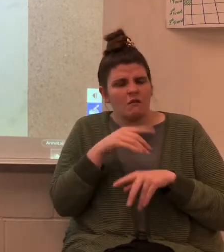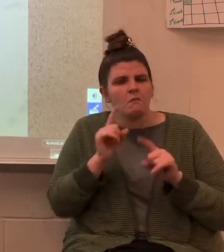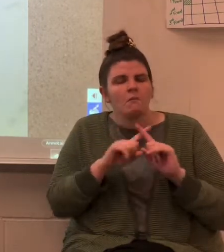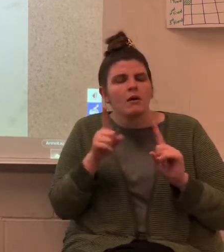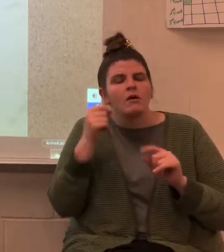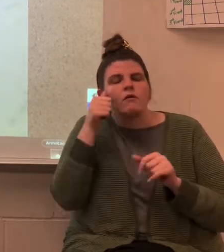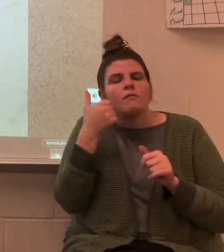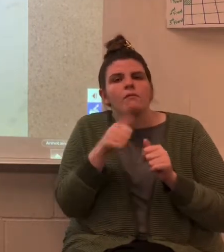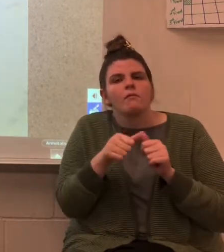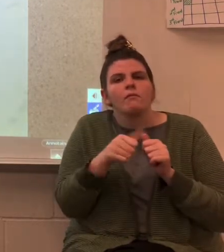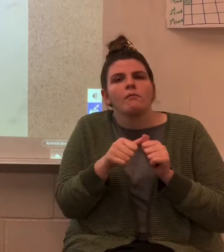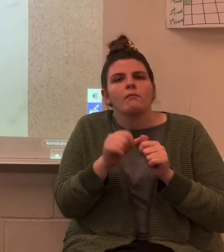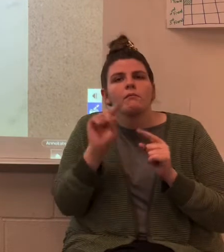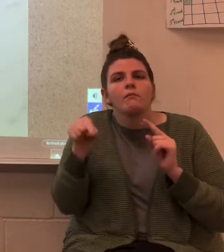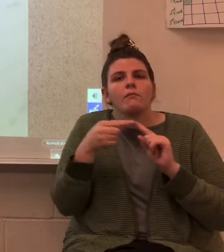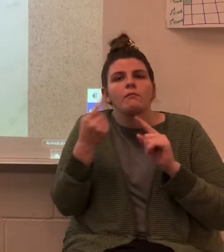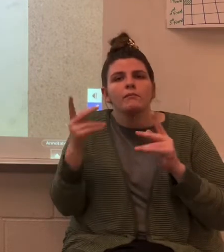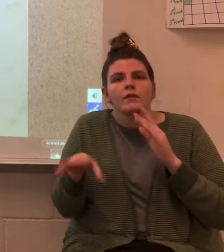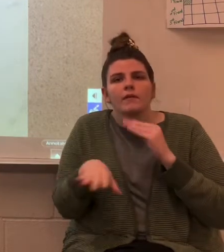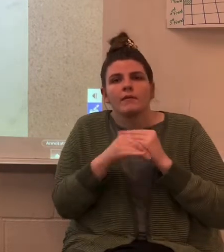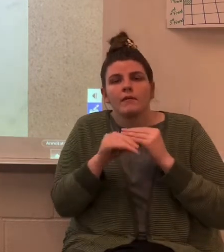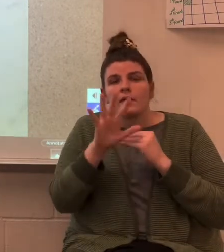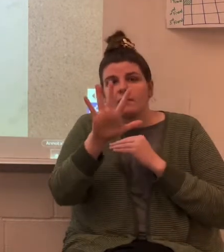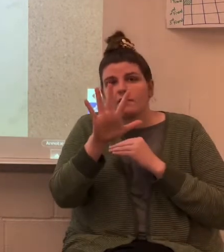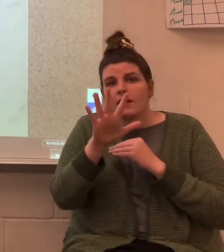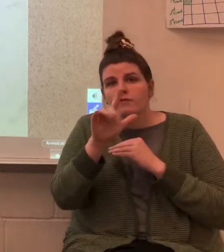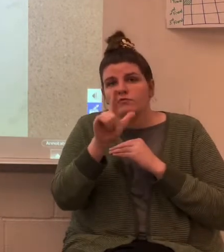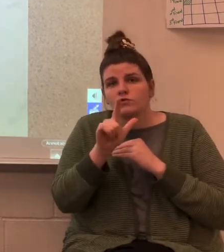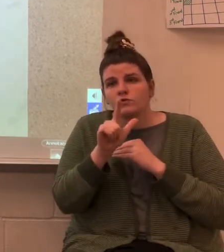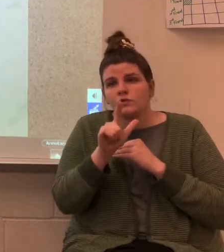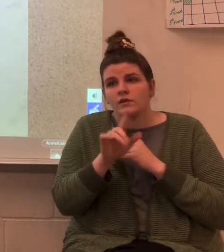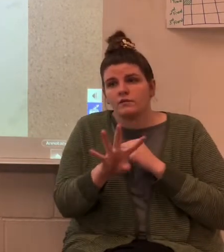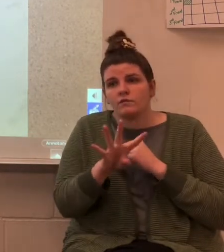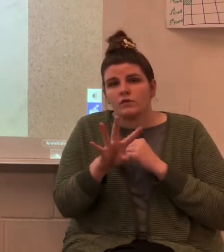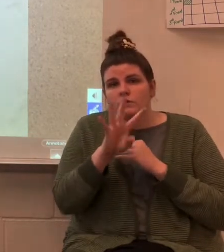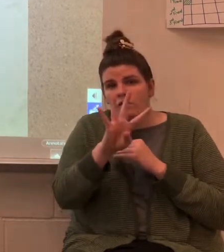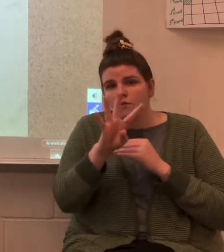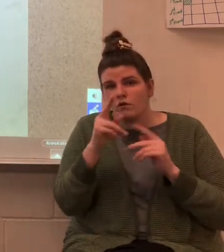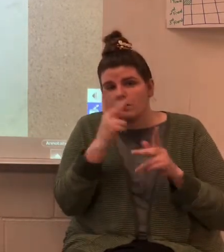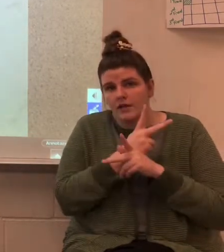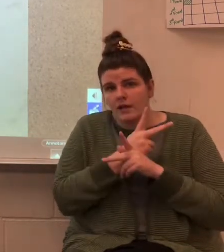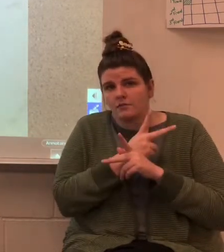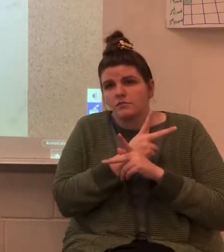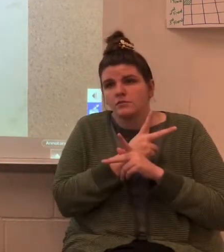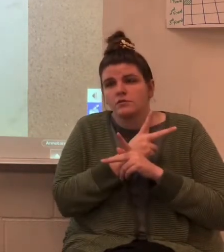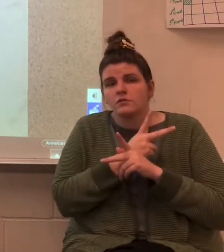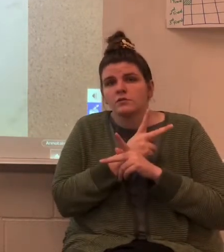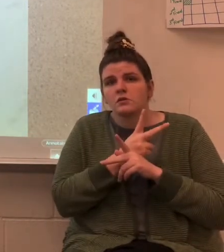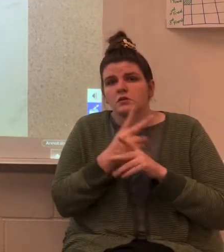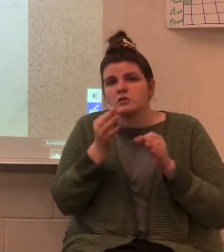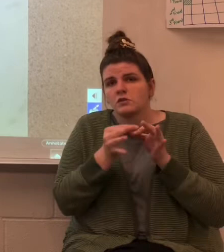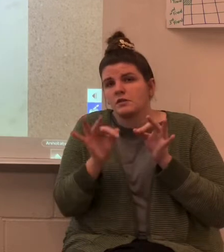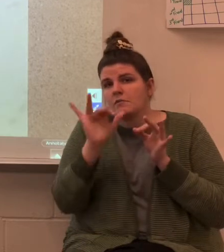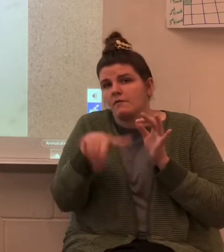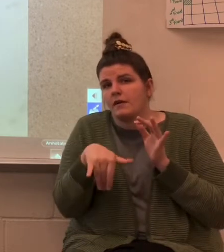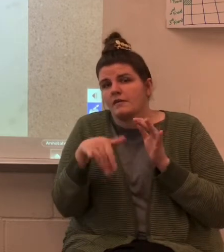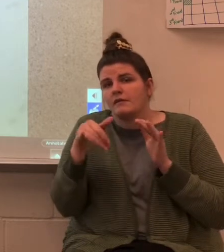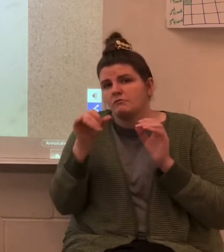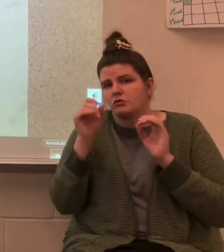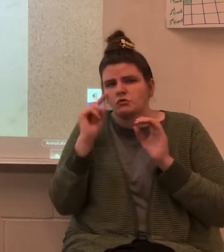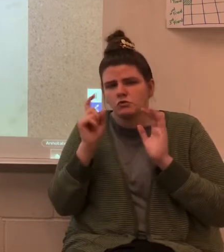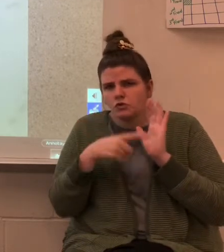add 5/24 4 times, you would end up simplifying it down, and we can tell that because it's a number